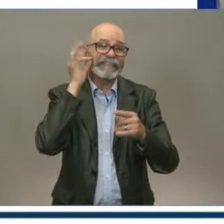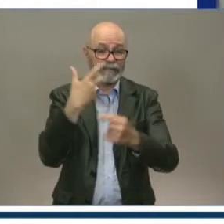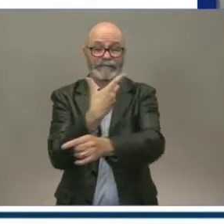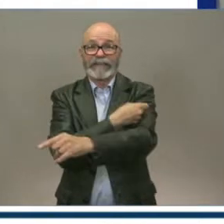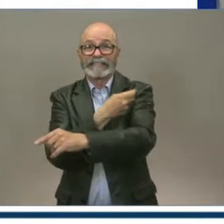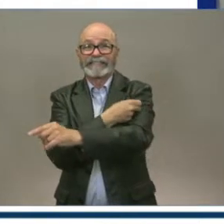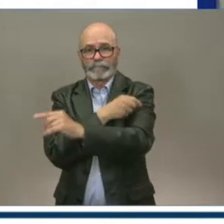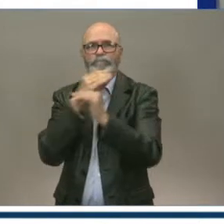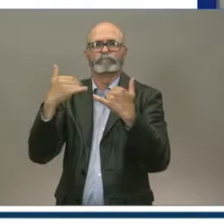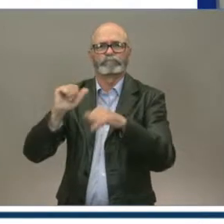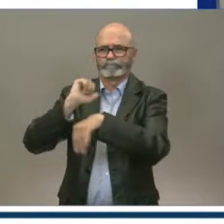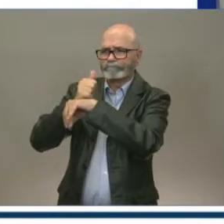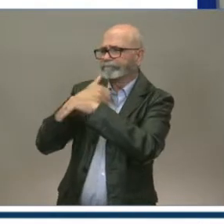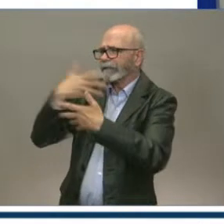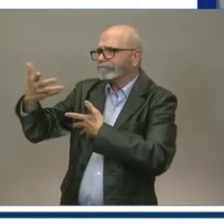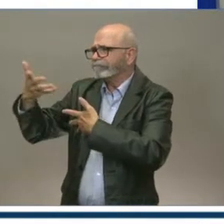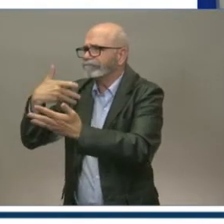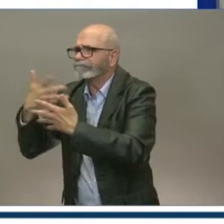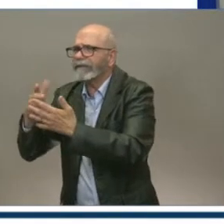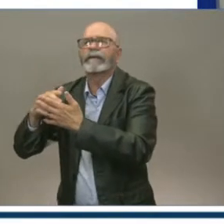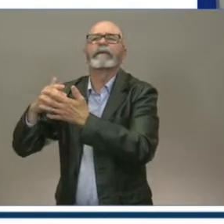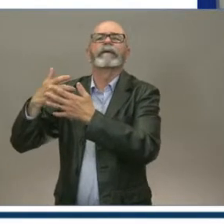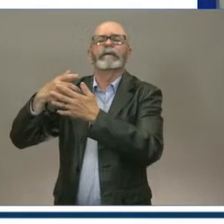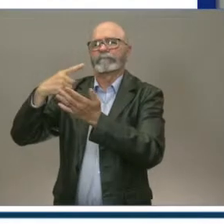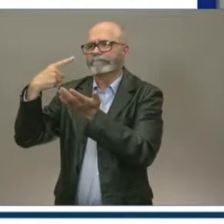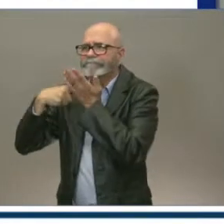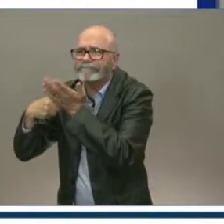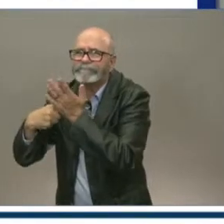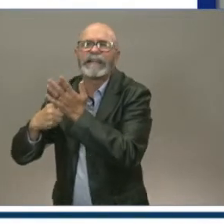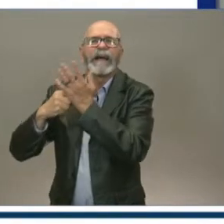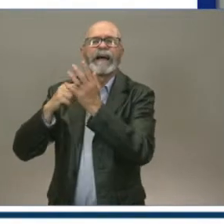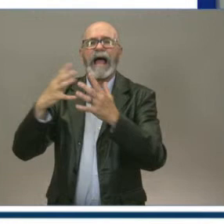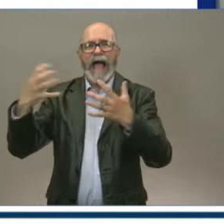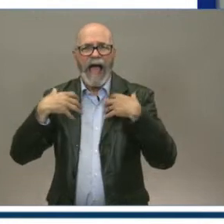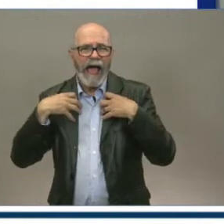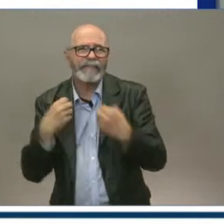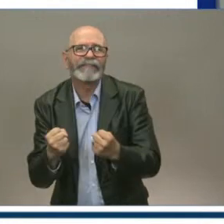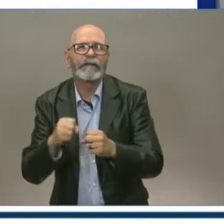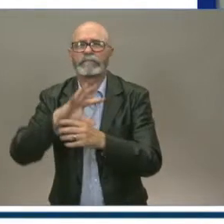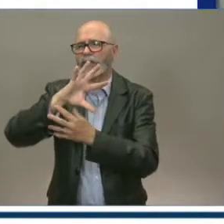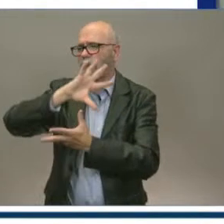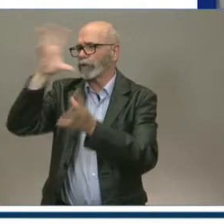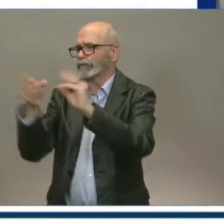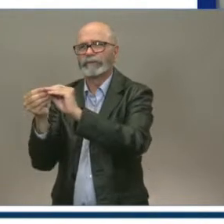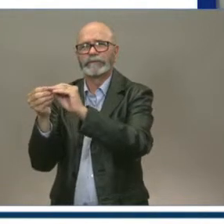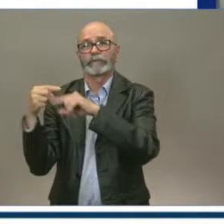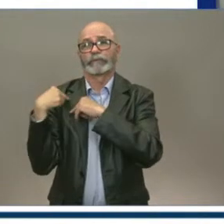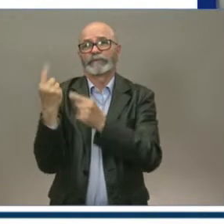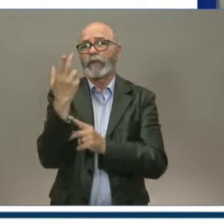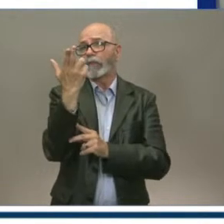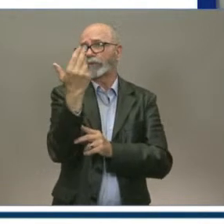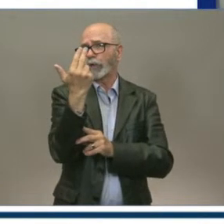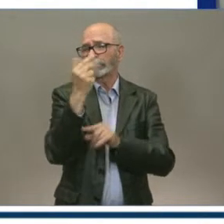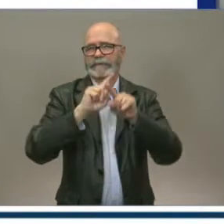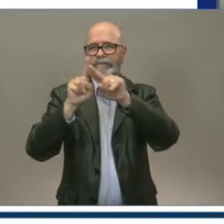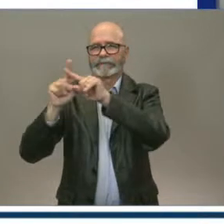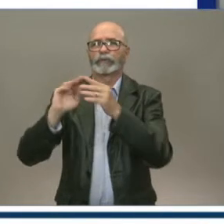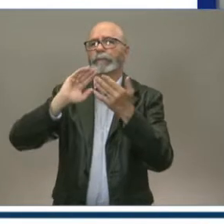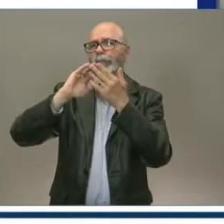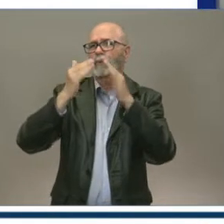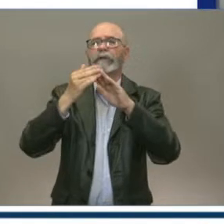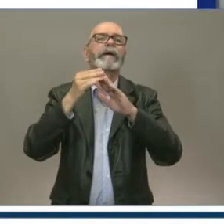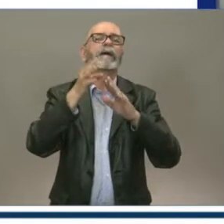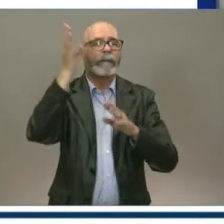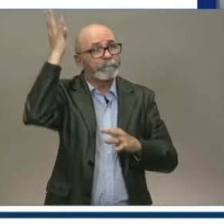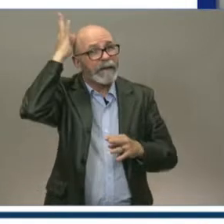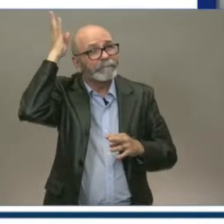work closely with health directors and health centers in the 13 communities. Mi'kmaq Health and Wellness, and the Mi'kmaq Native Friendship Center to roll